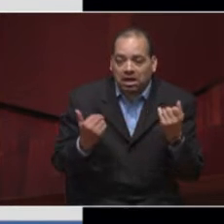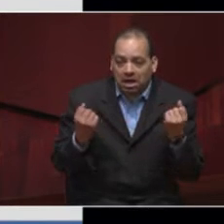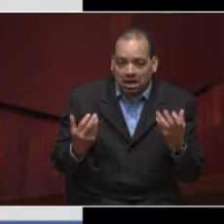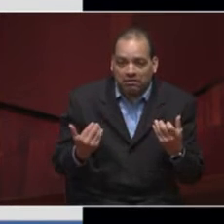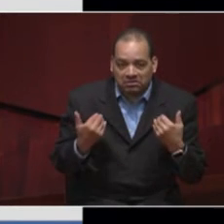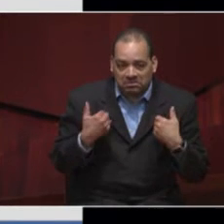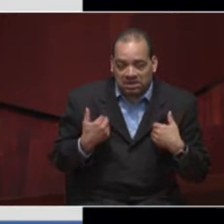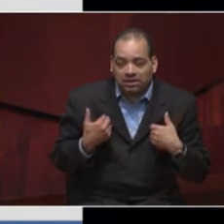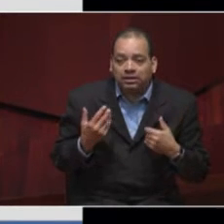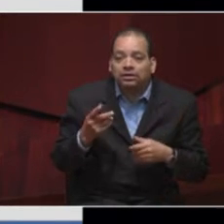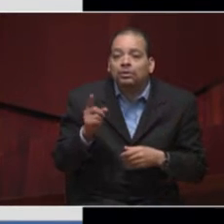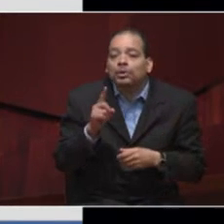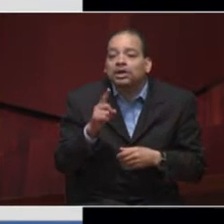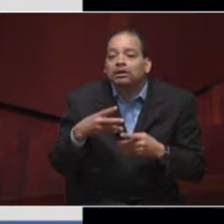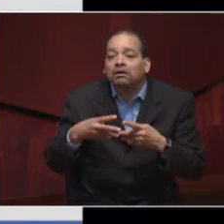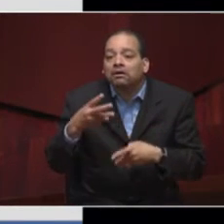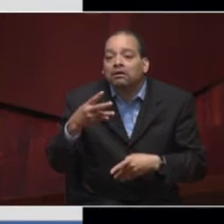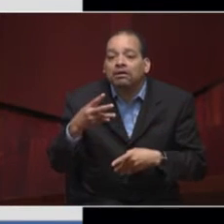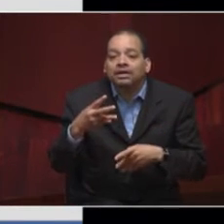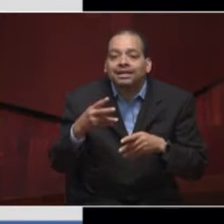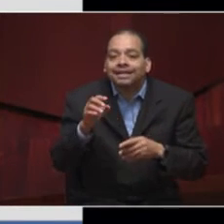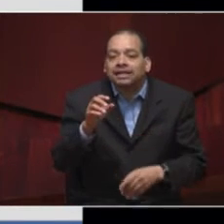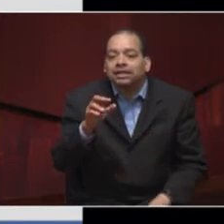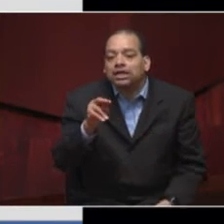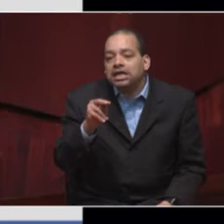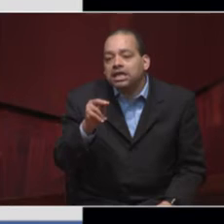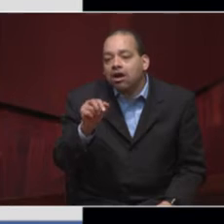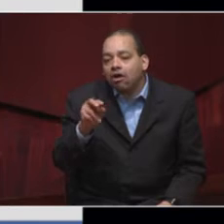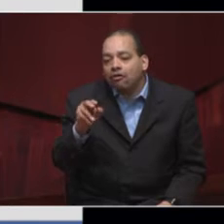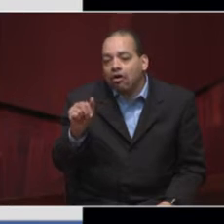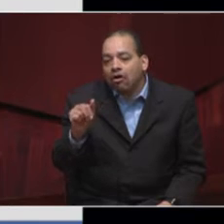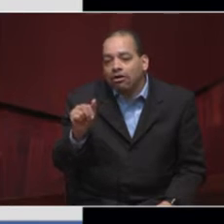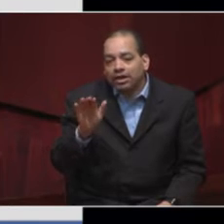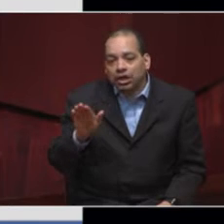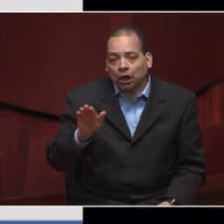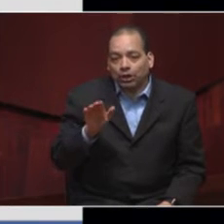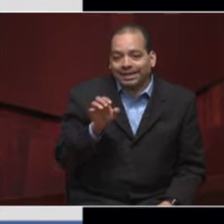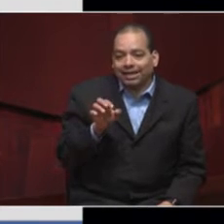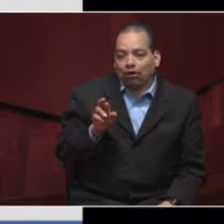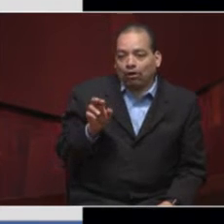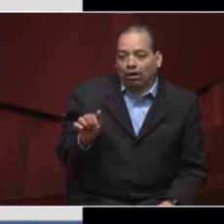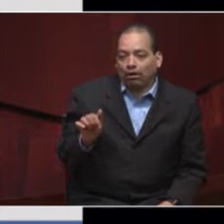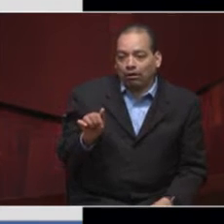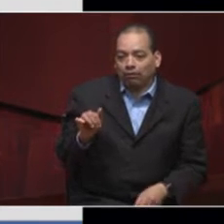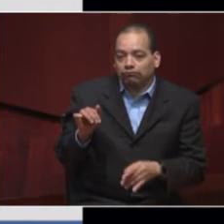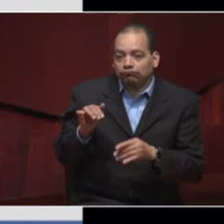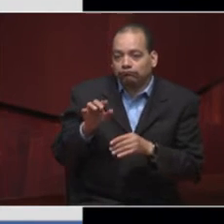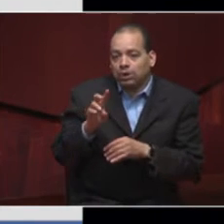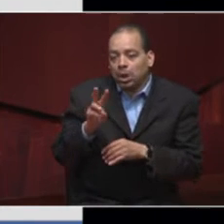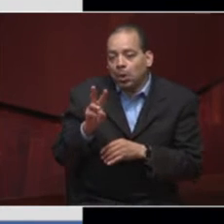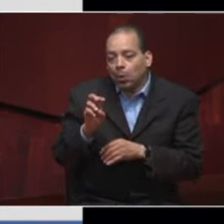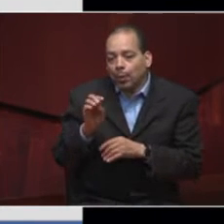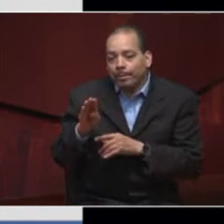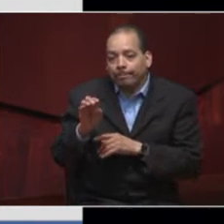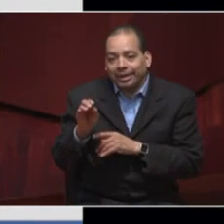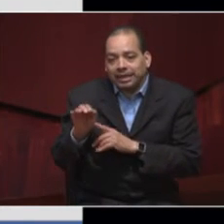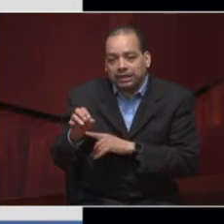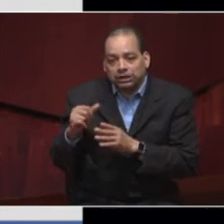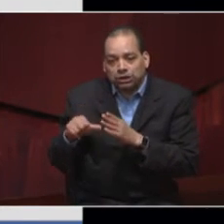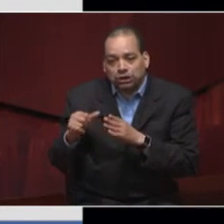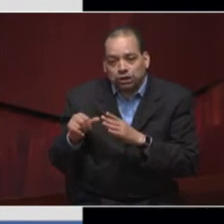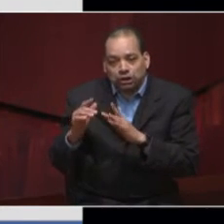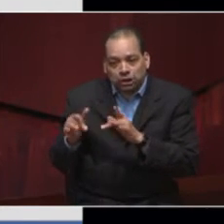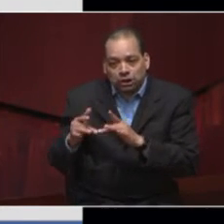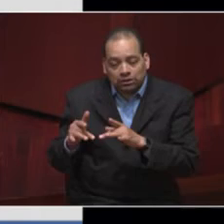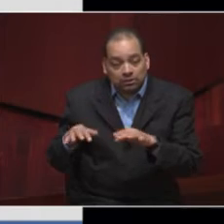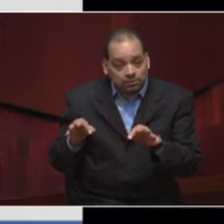ERA webpage. And I encourage all of you who are particularly new users to be sure to make use of the agency user